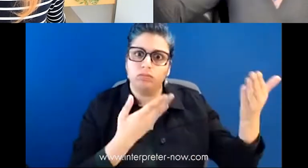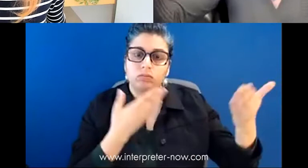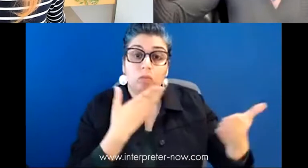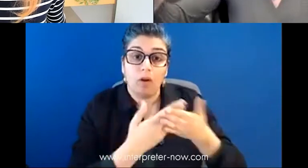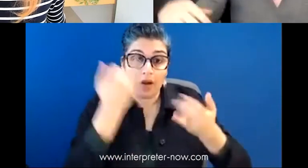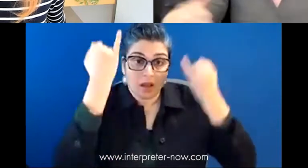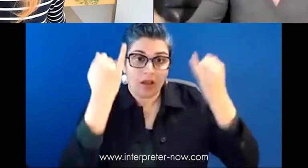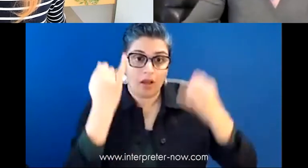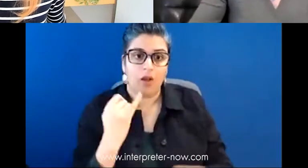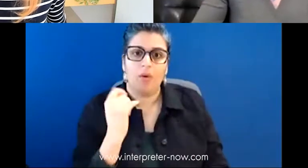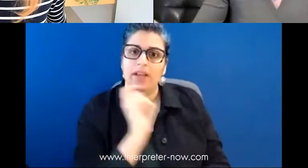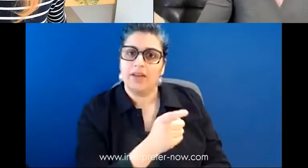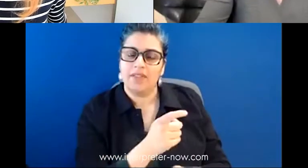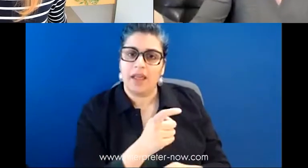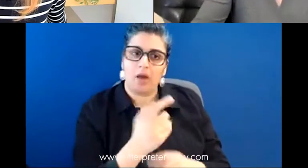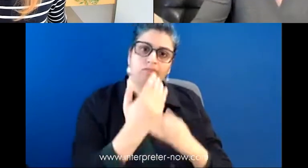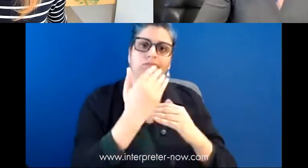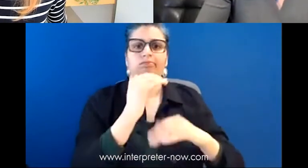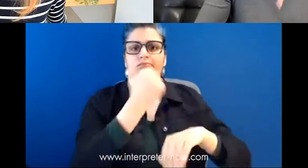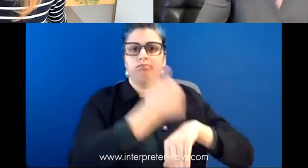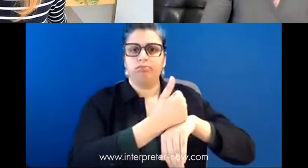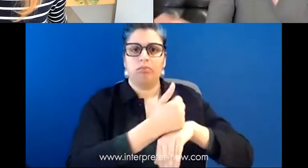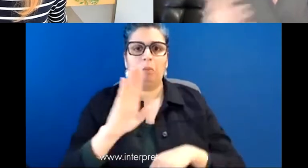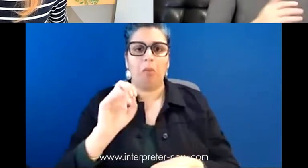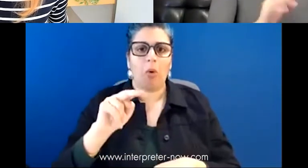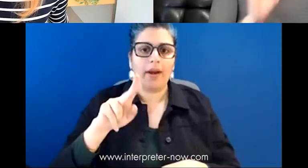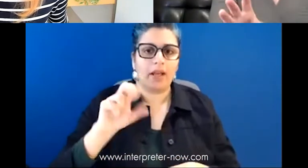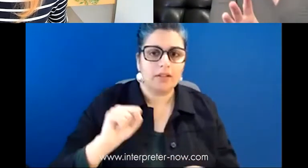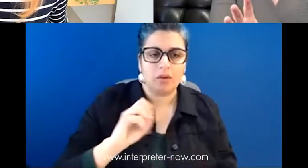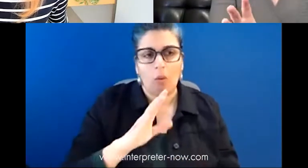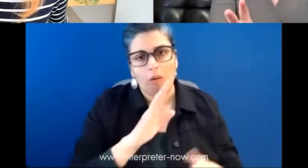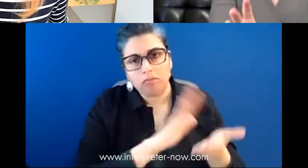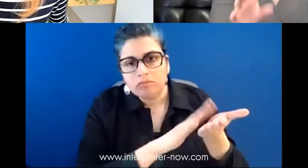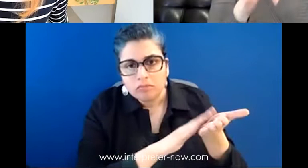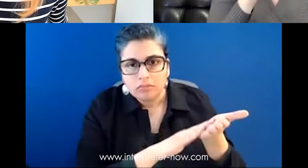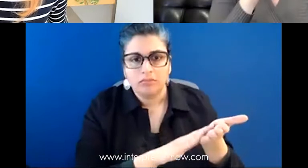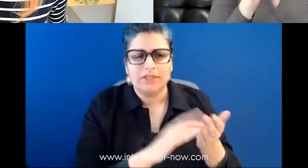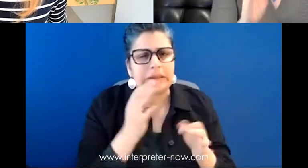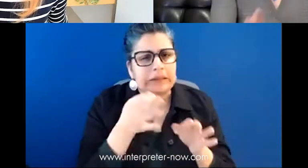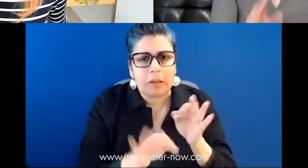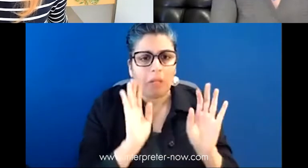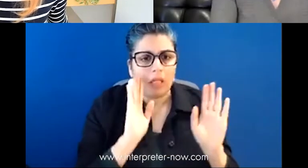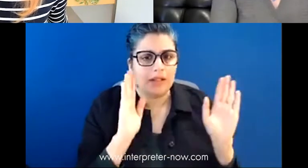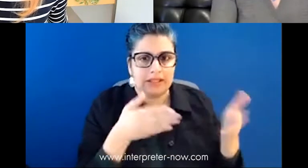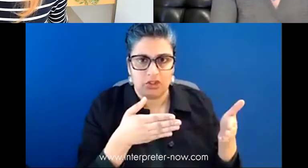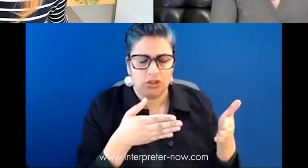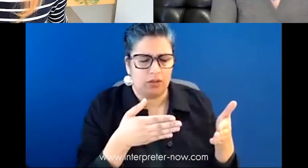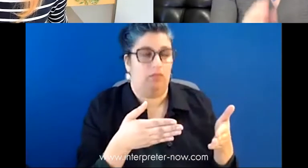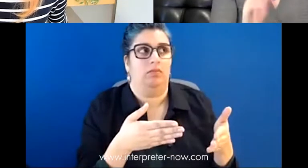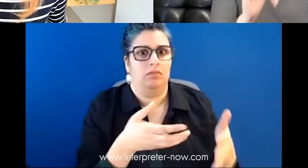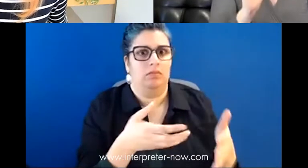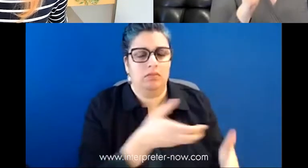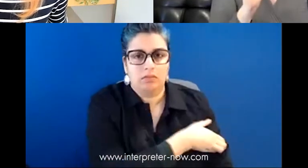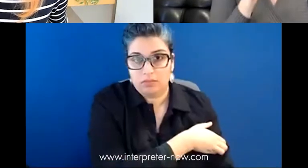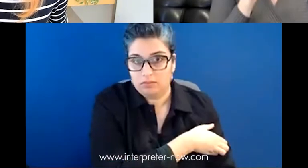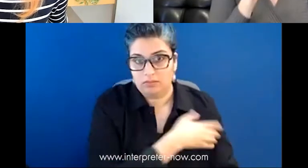fixed bonus or a pat on the back, whatever. Those are all incentives. In fact, simple attention is a phenomenally powerful incentive.